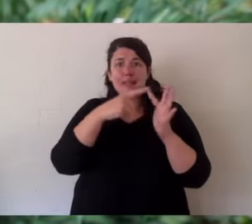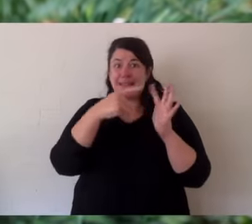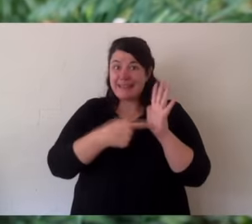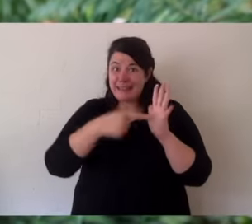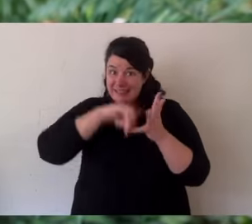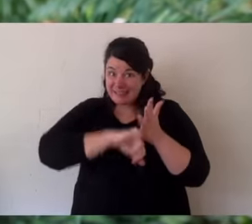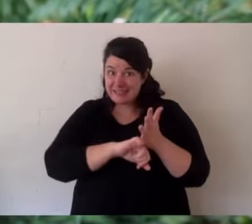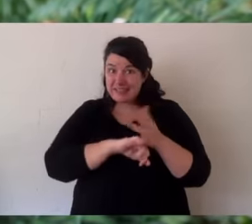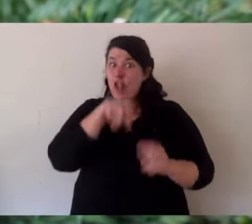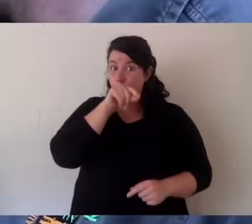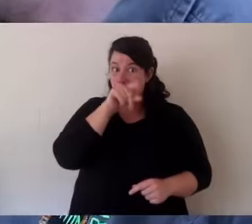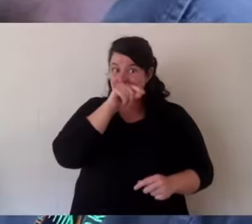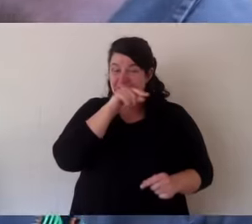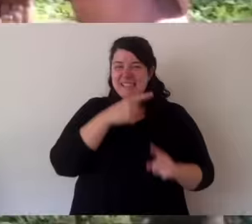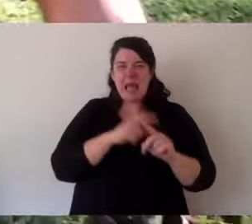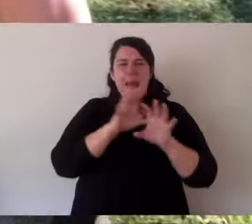birds in your backyard.